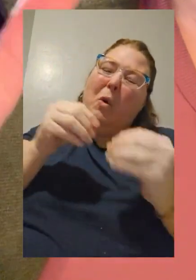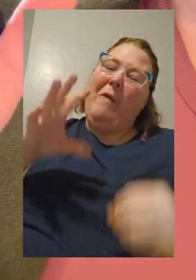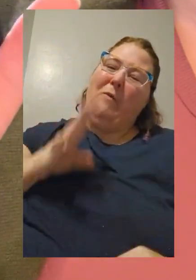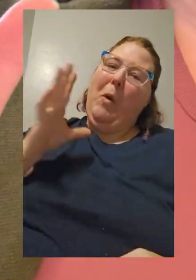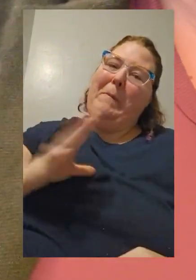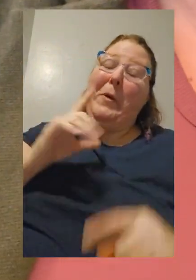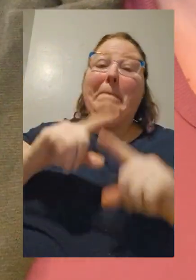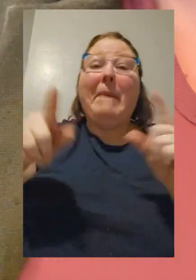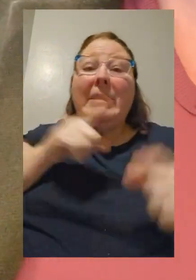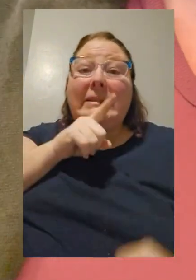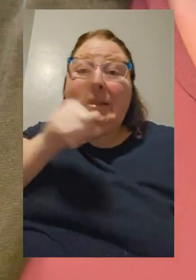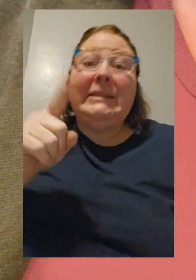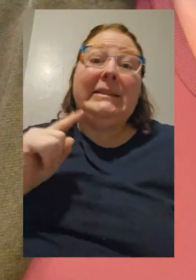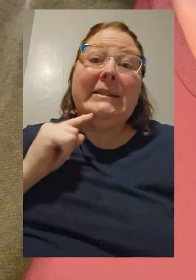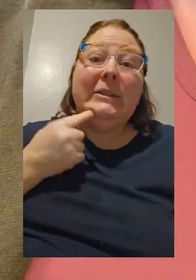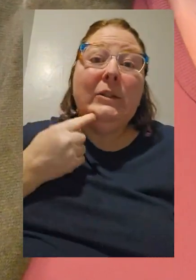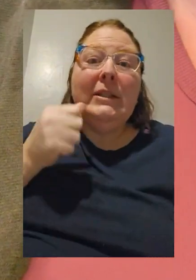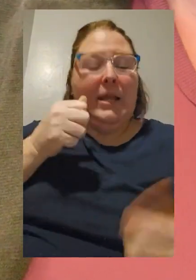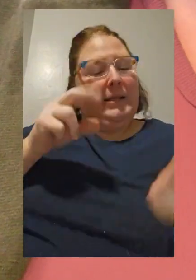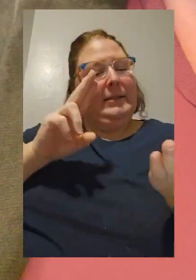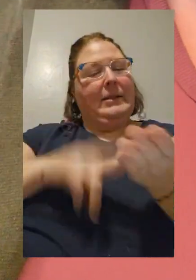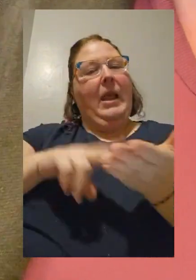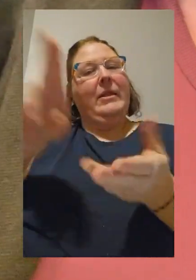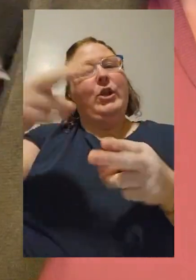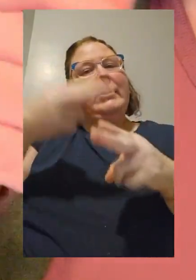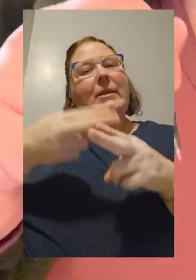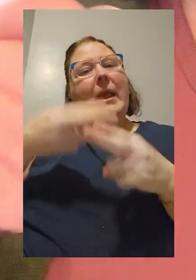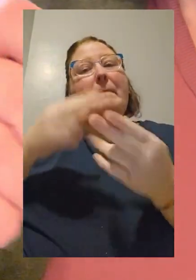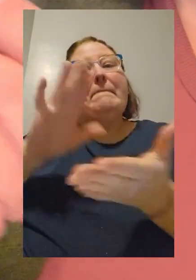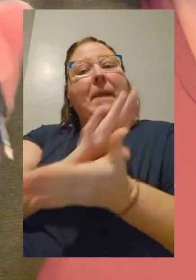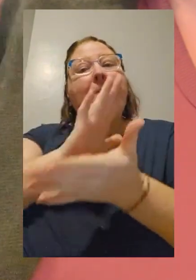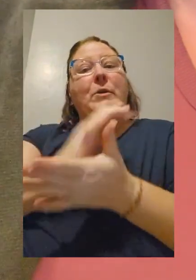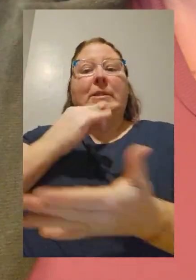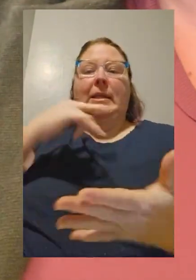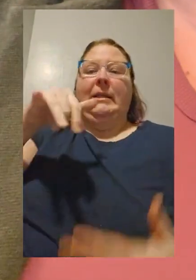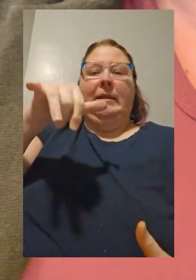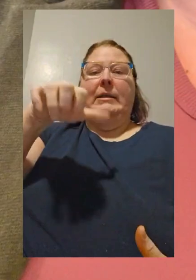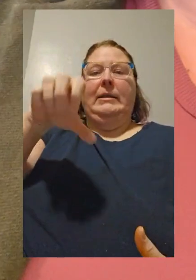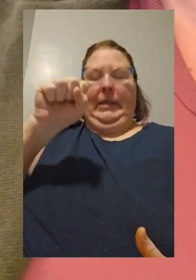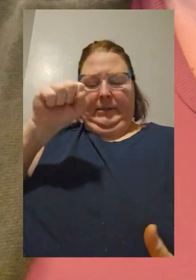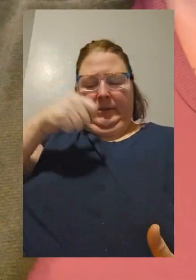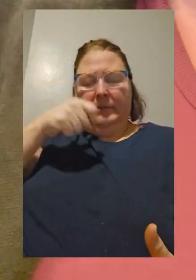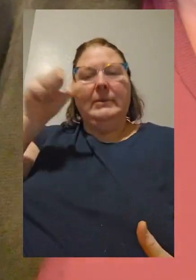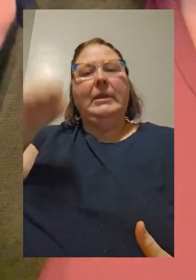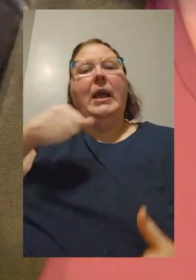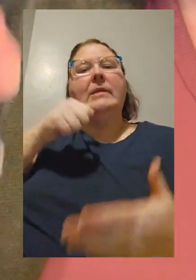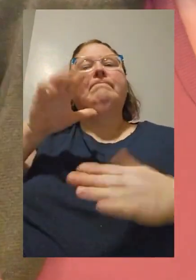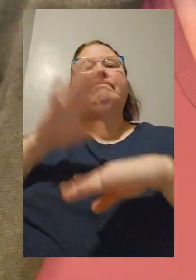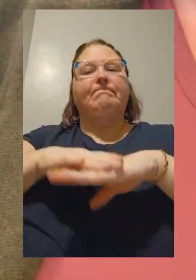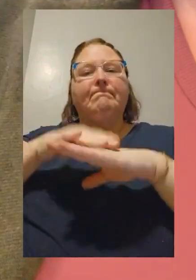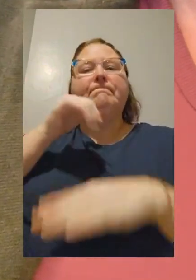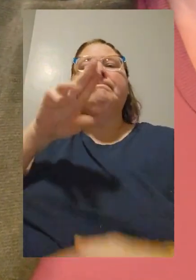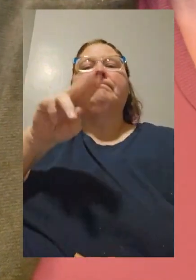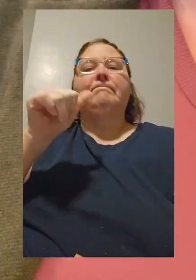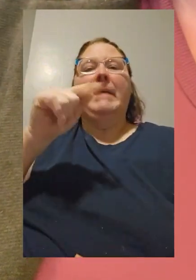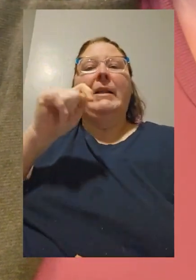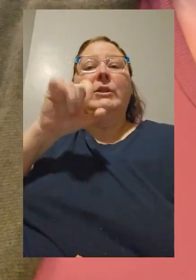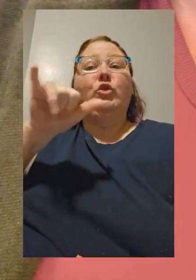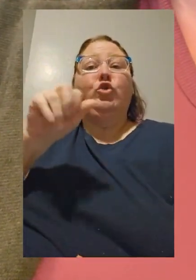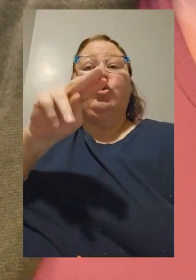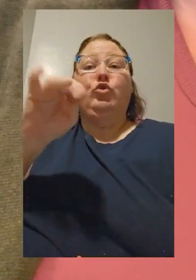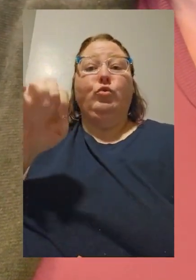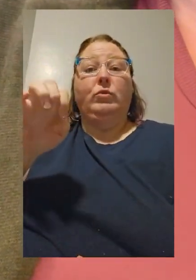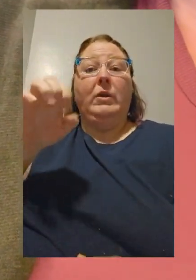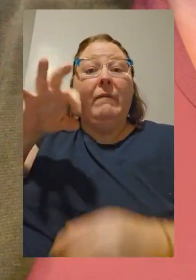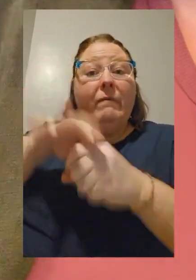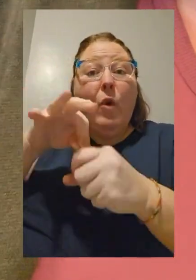little bit more formal than that, but essentially what you're doing is having them sign their name on a piece of paper that says, yes, these folks can be on the ballot this